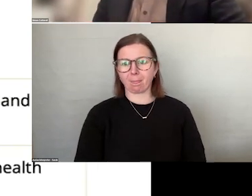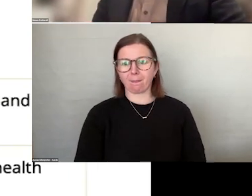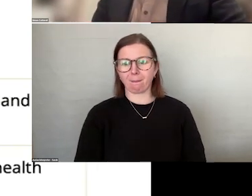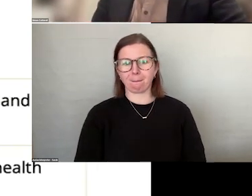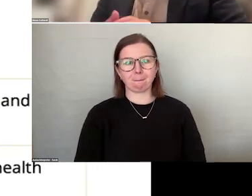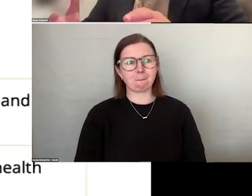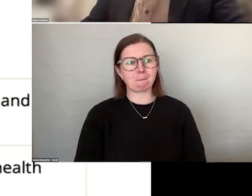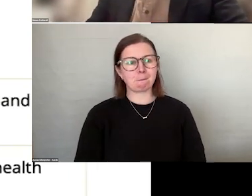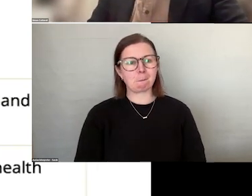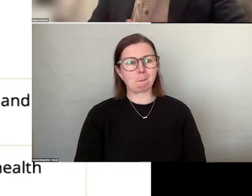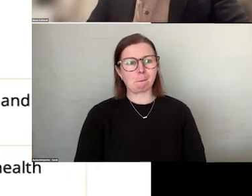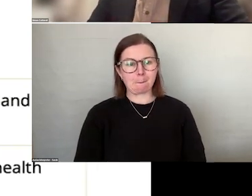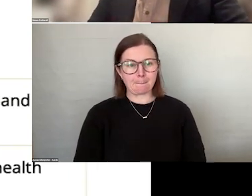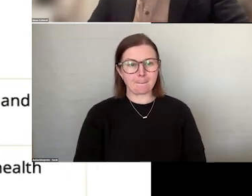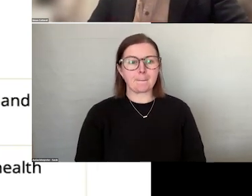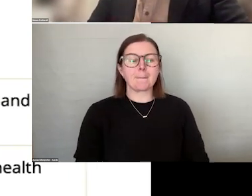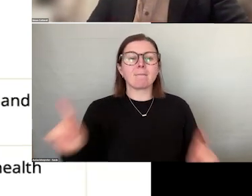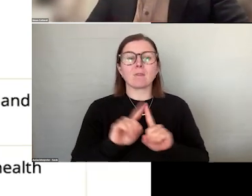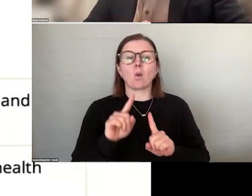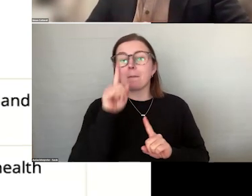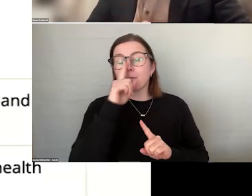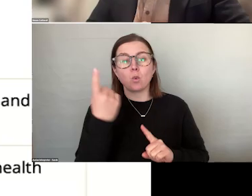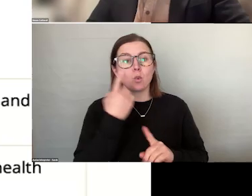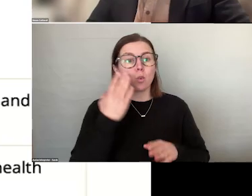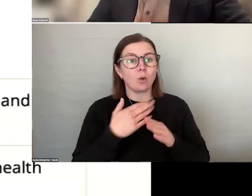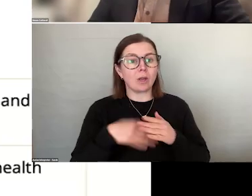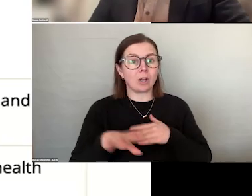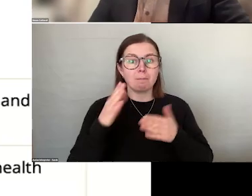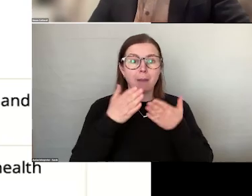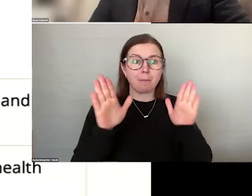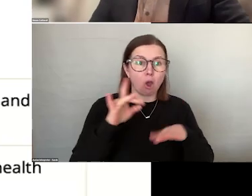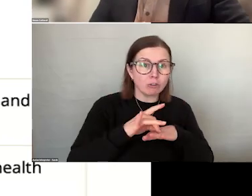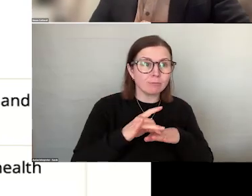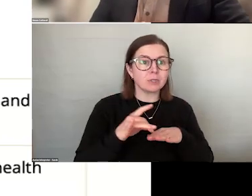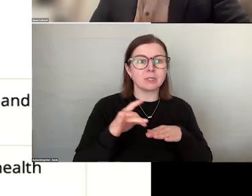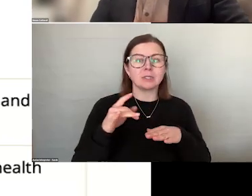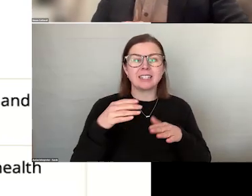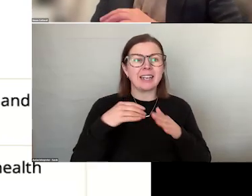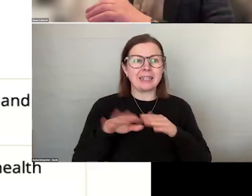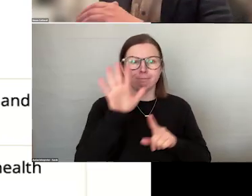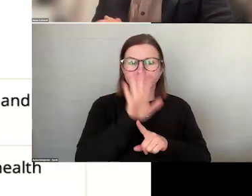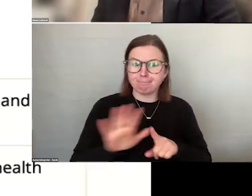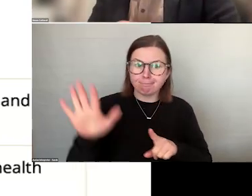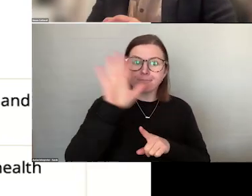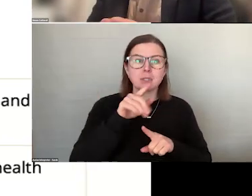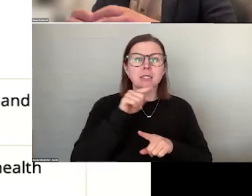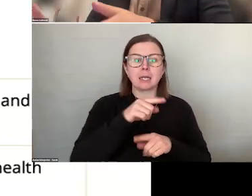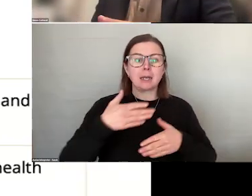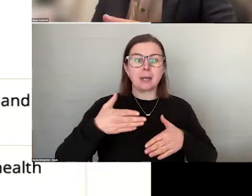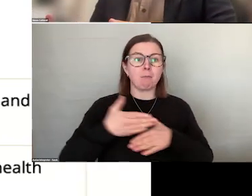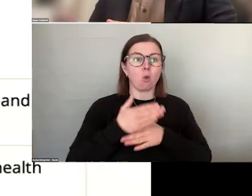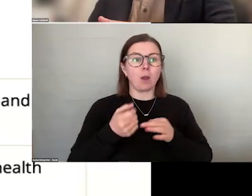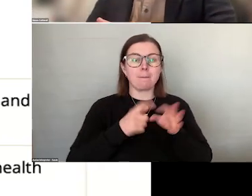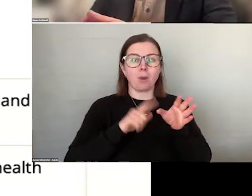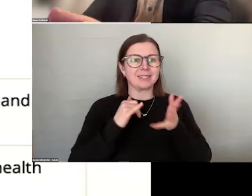Second element is everyone working in a public hospital or in a public health system in any state and territory is employed by